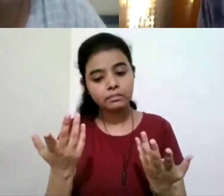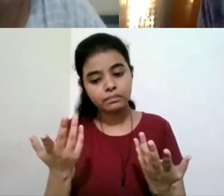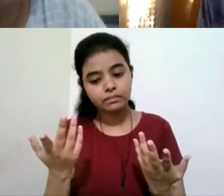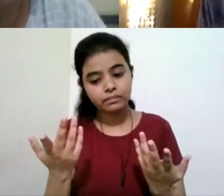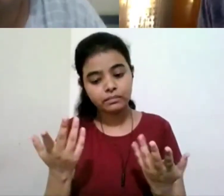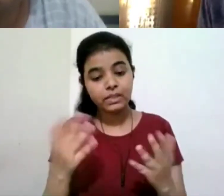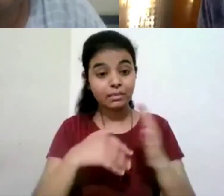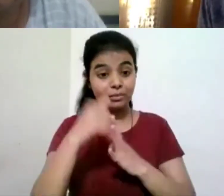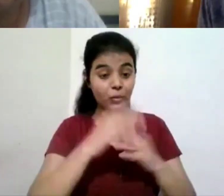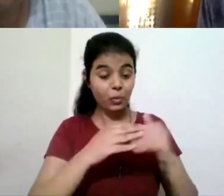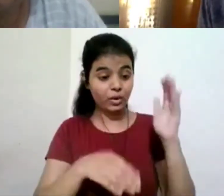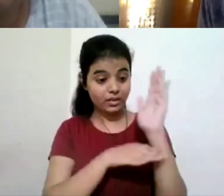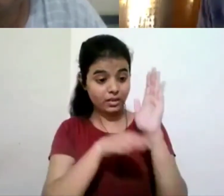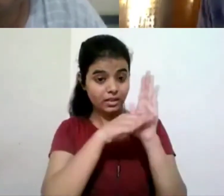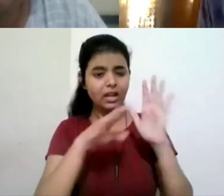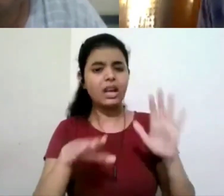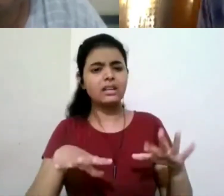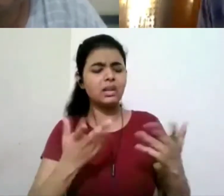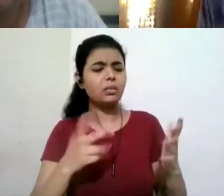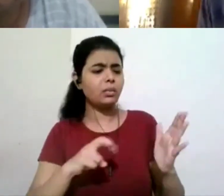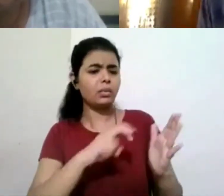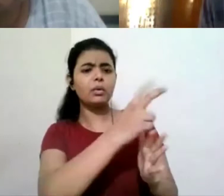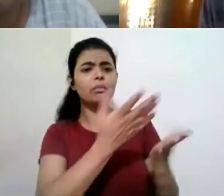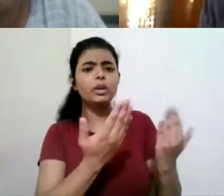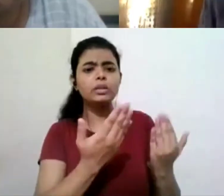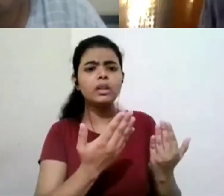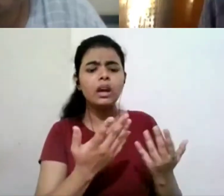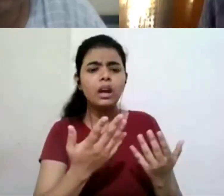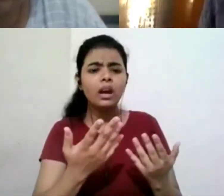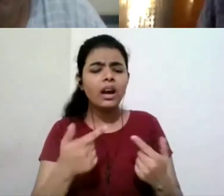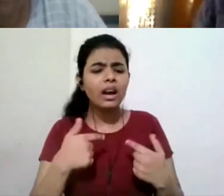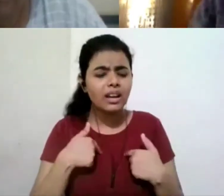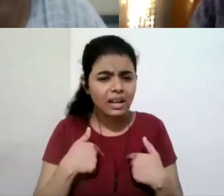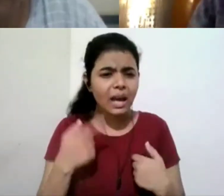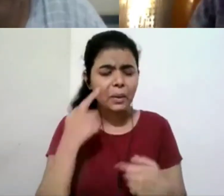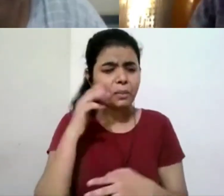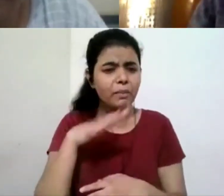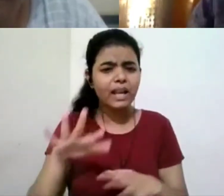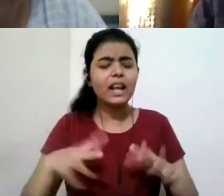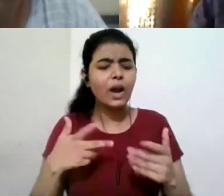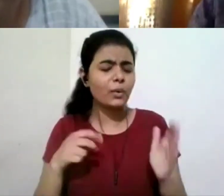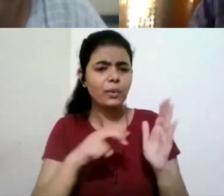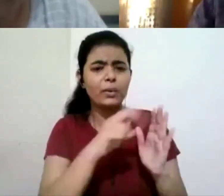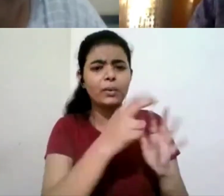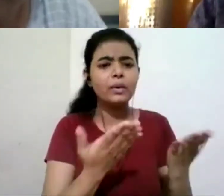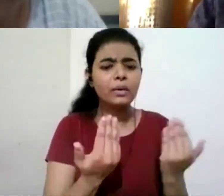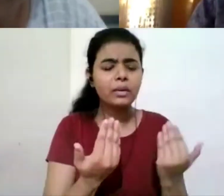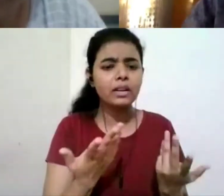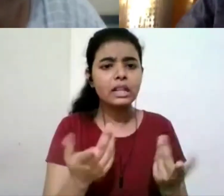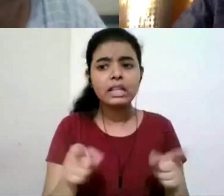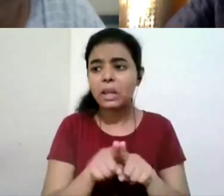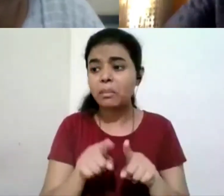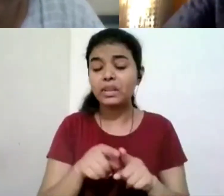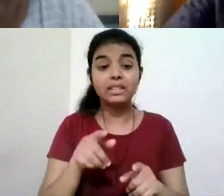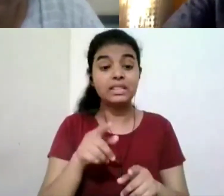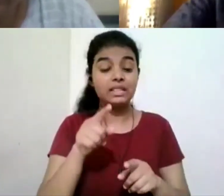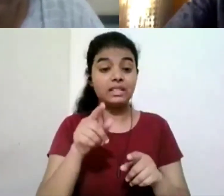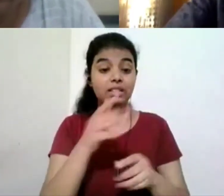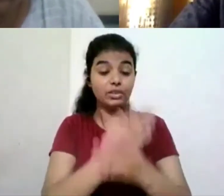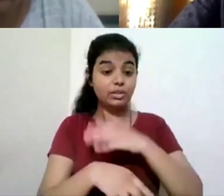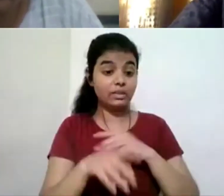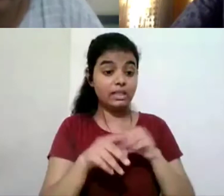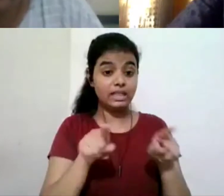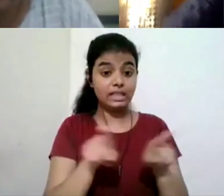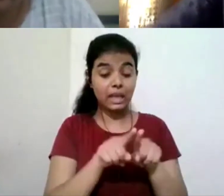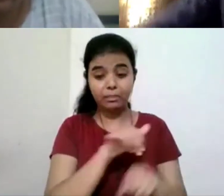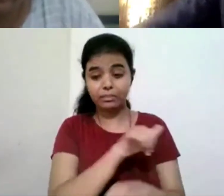second floor? For example, such kind of things coming from the same disability. And when you tell them, I mean, you just now